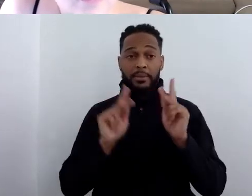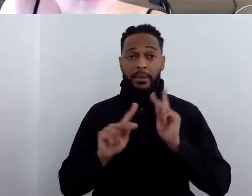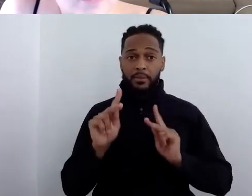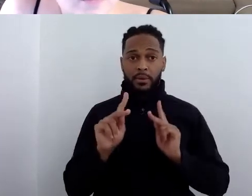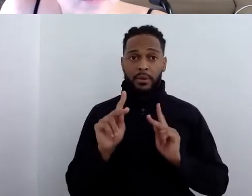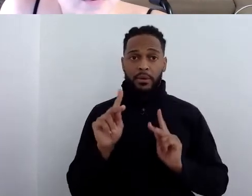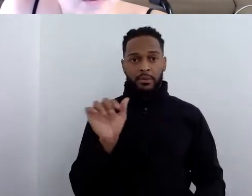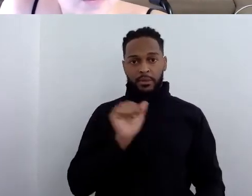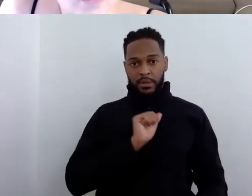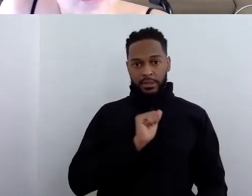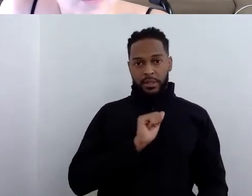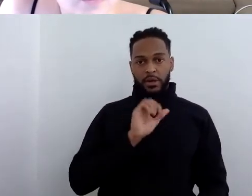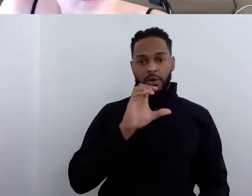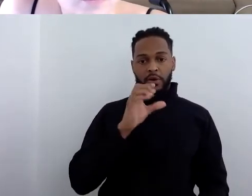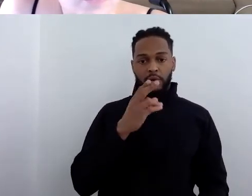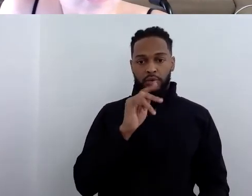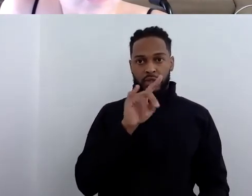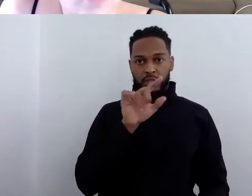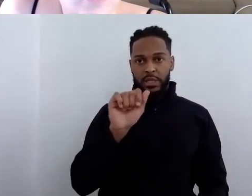Christine Curry,